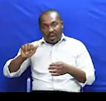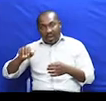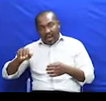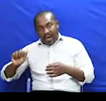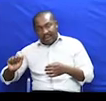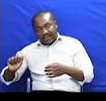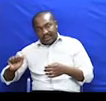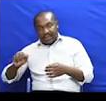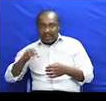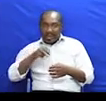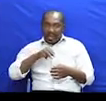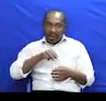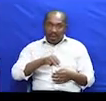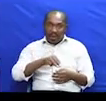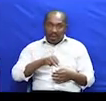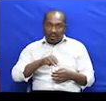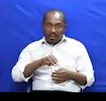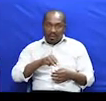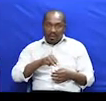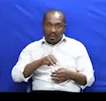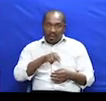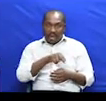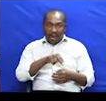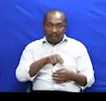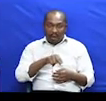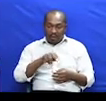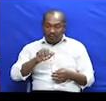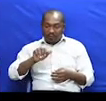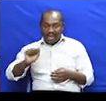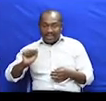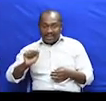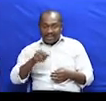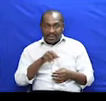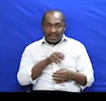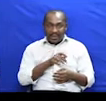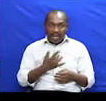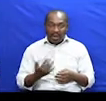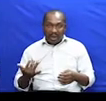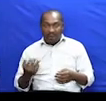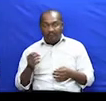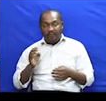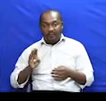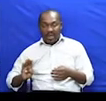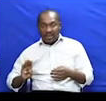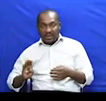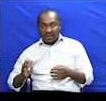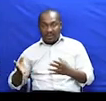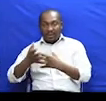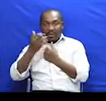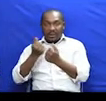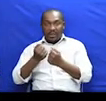base, these are going to be obtained from the balanced chemical equation. Where do we get it? I said it from